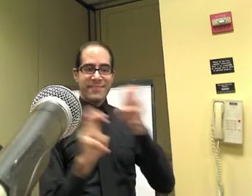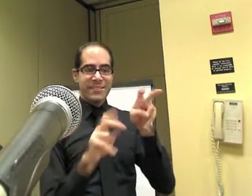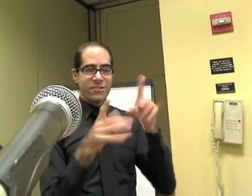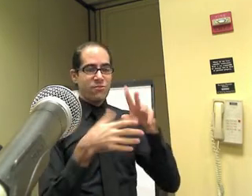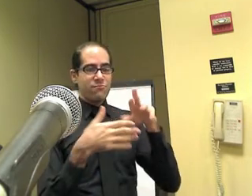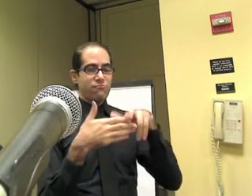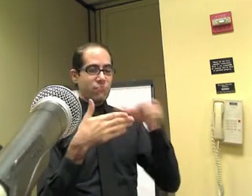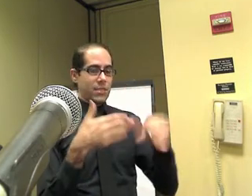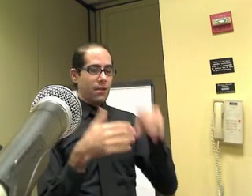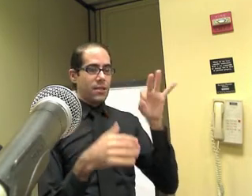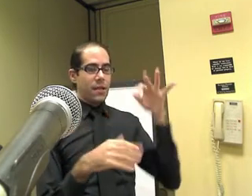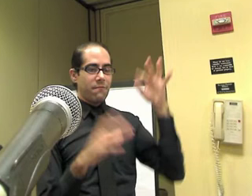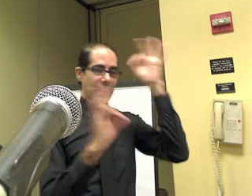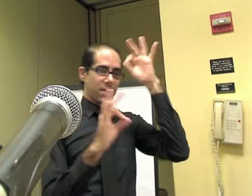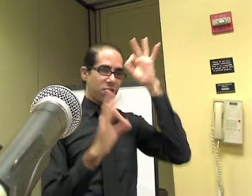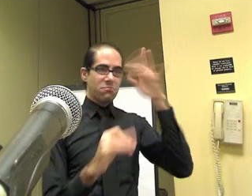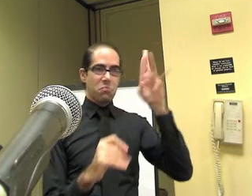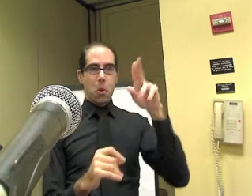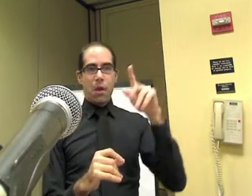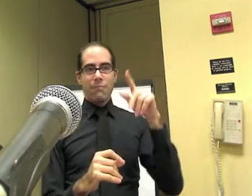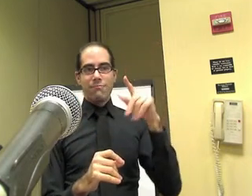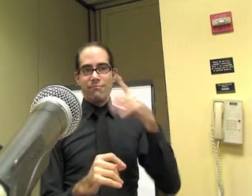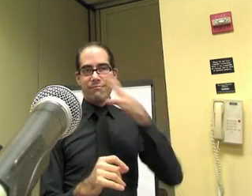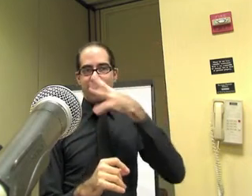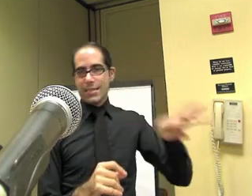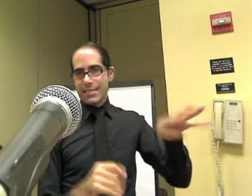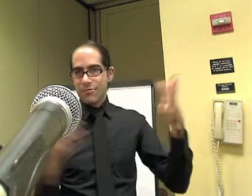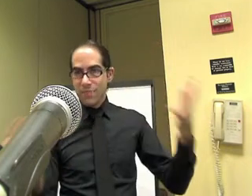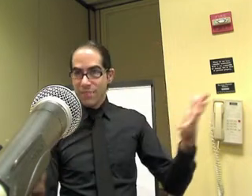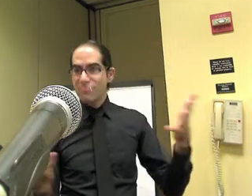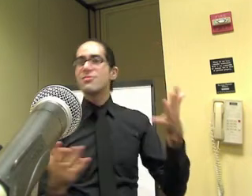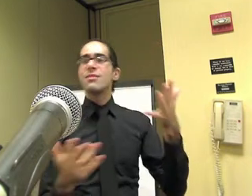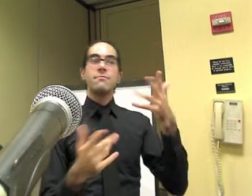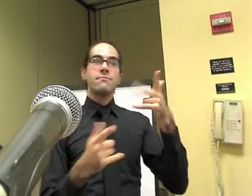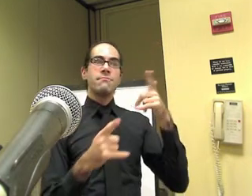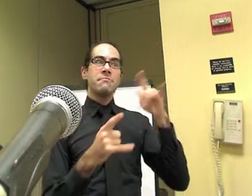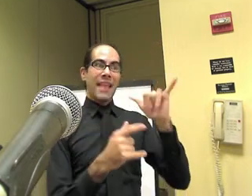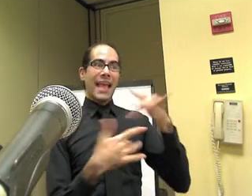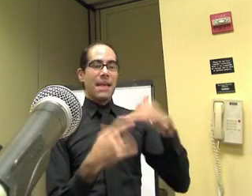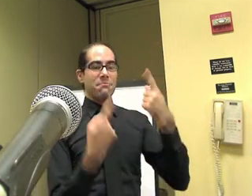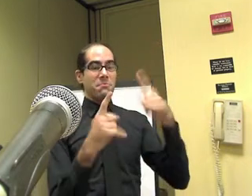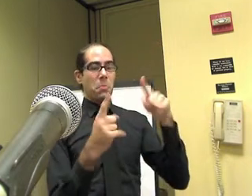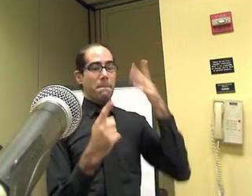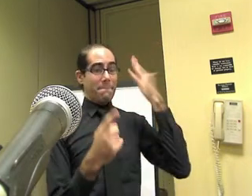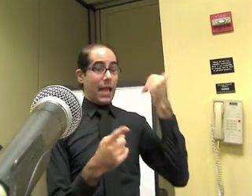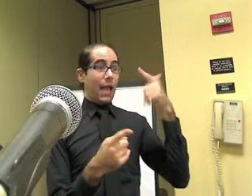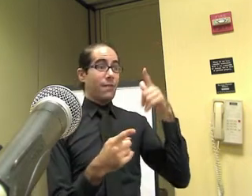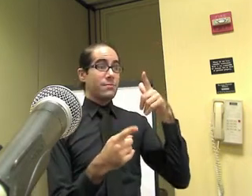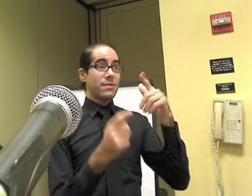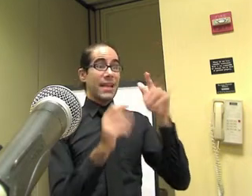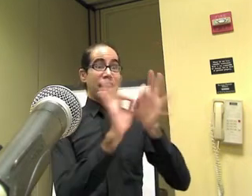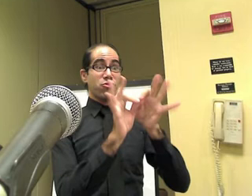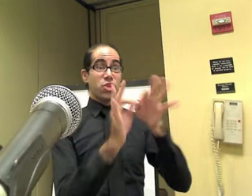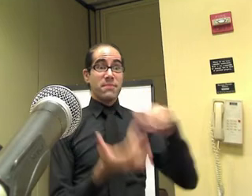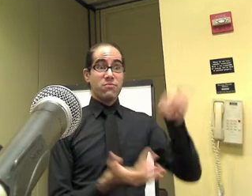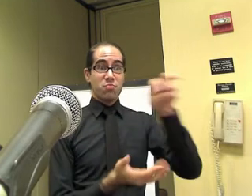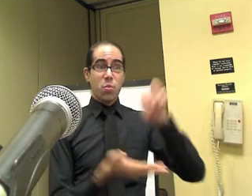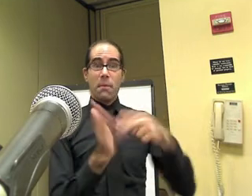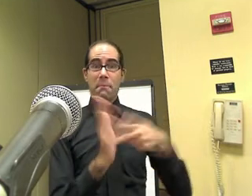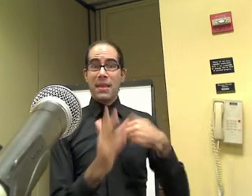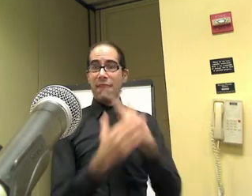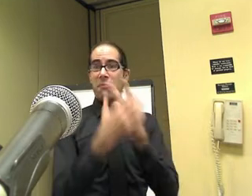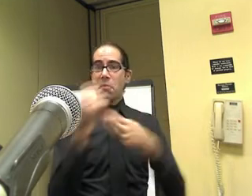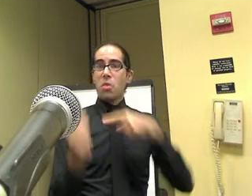And the accommodation issues as a result of ignorance or inconsideration. That